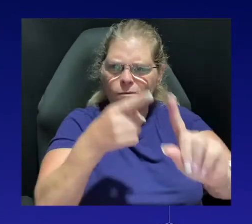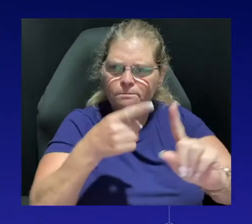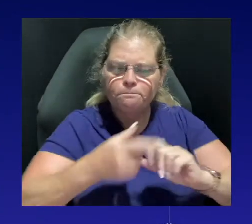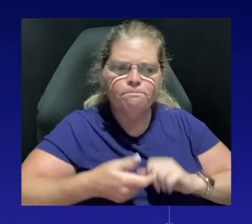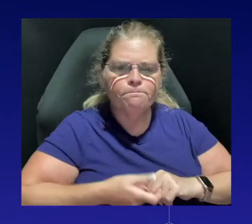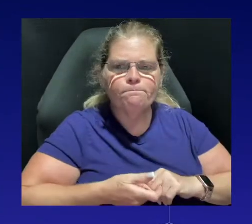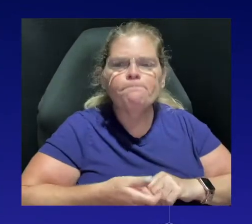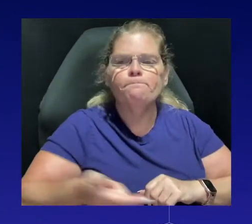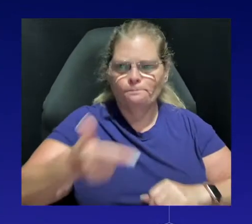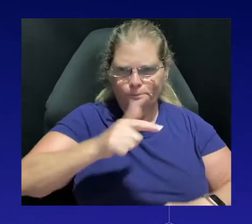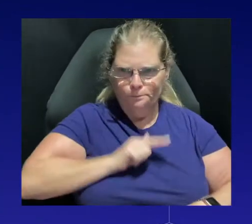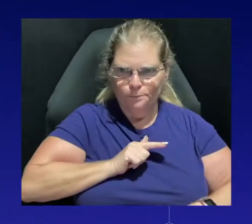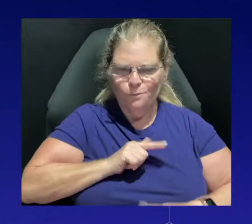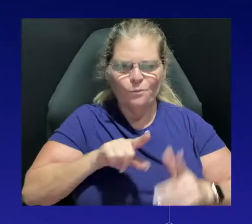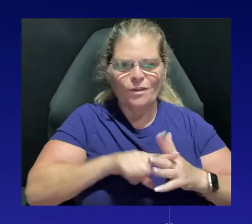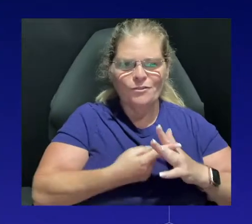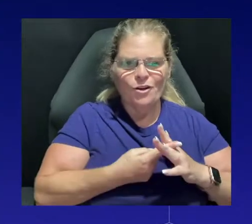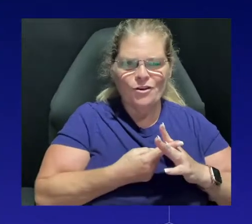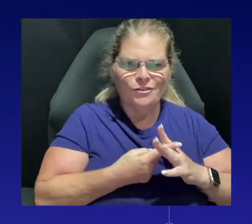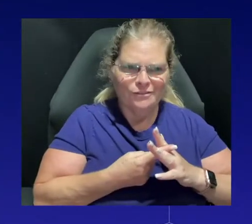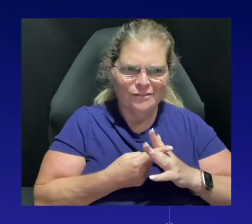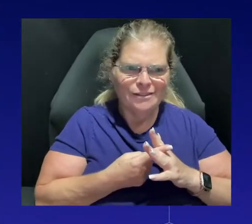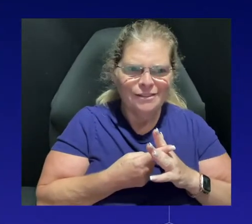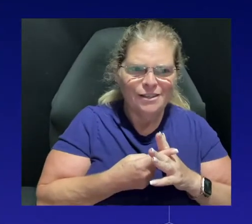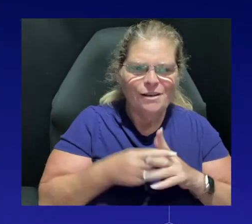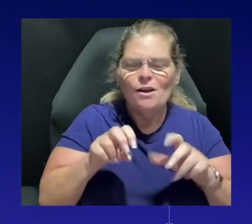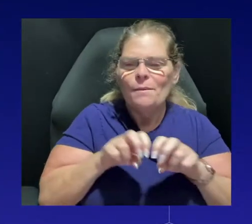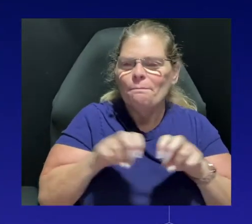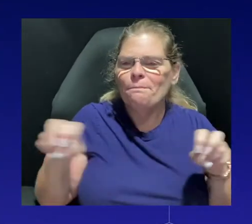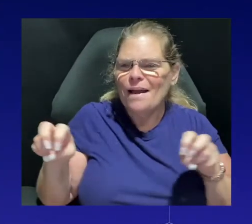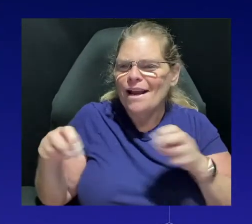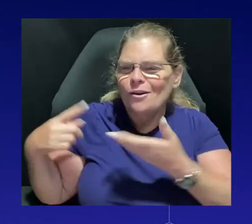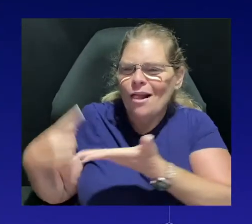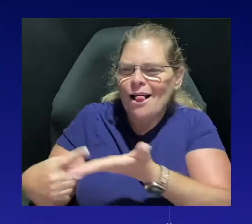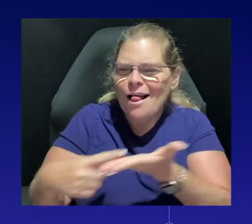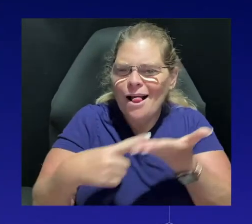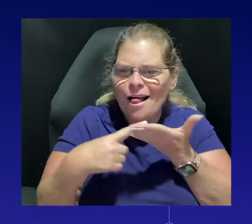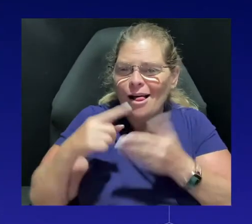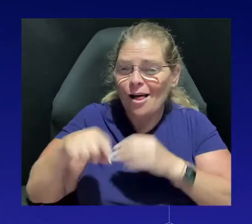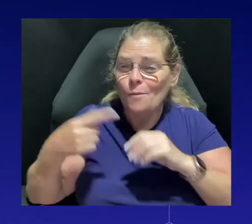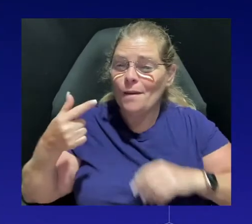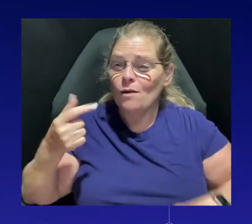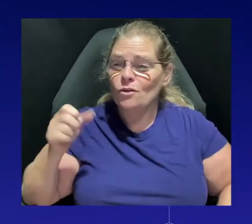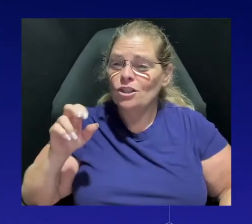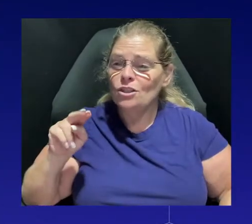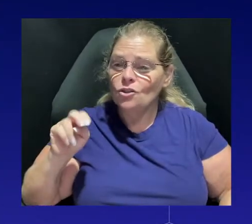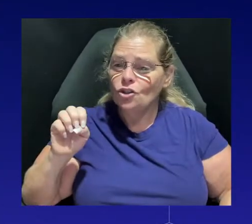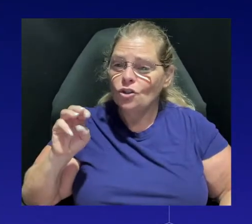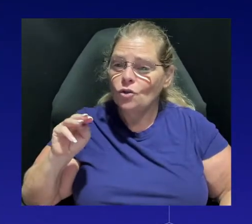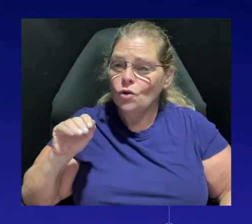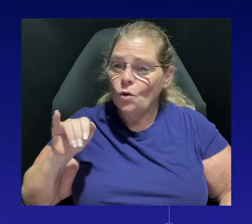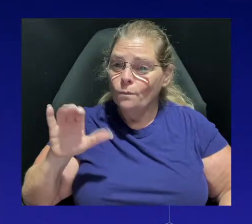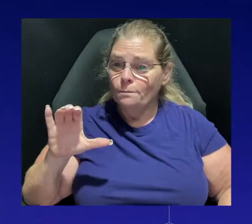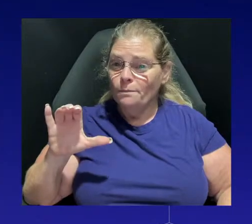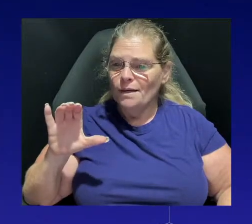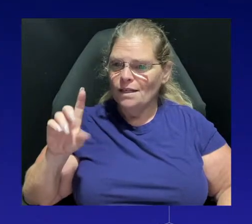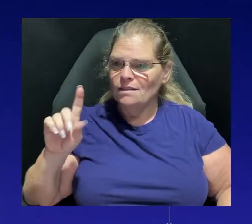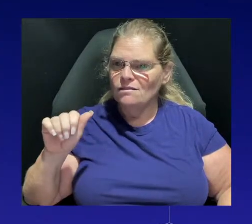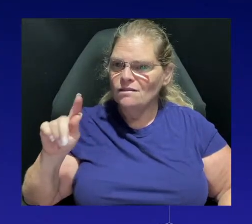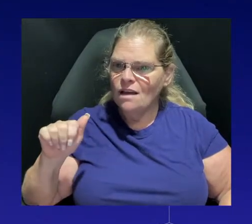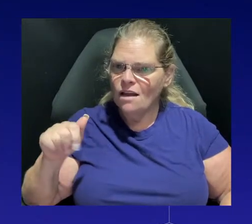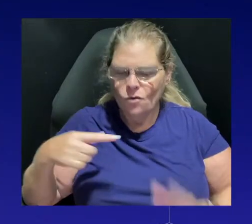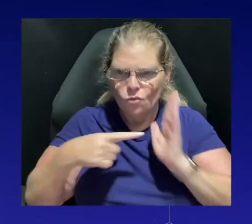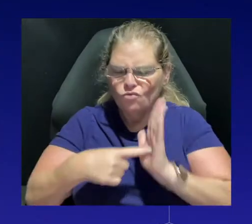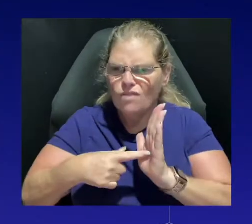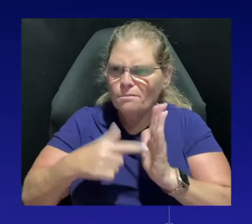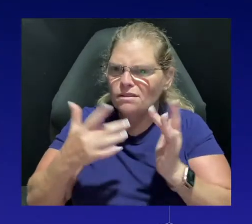We had a lovely conversation in our panel about genomic data and how it lacks representation from